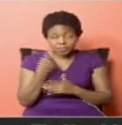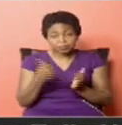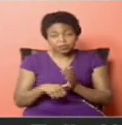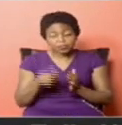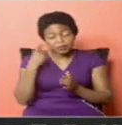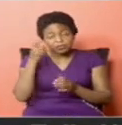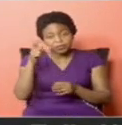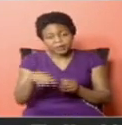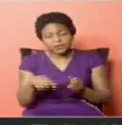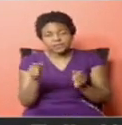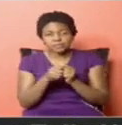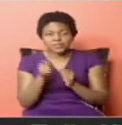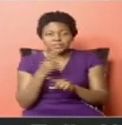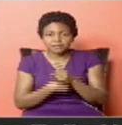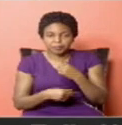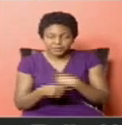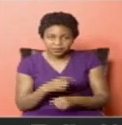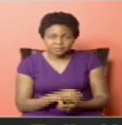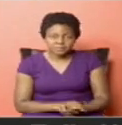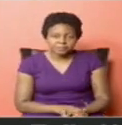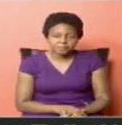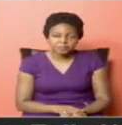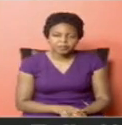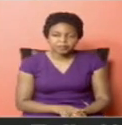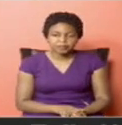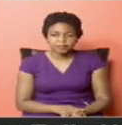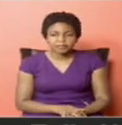persons with disabilities.